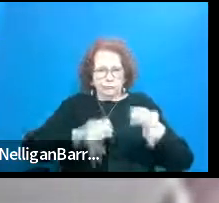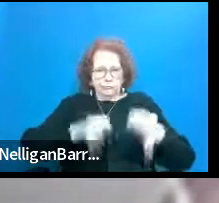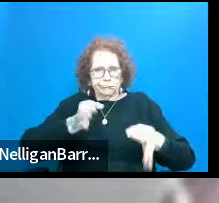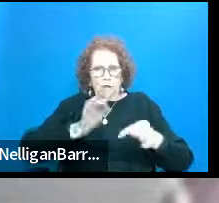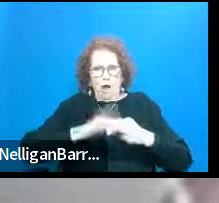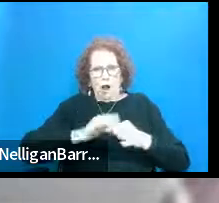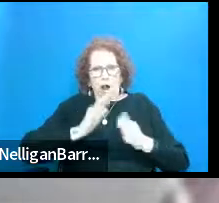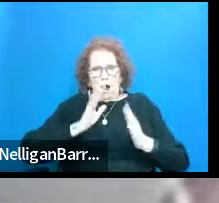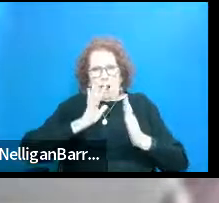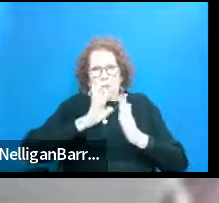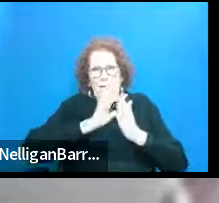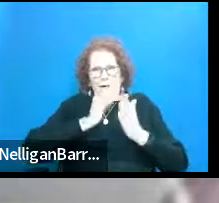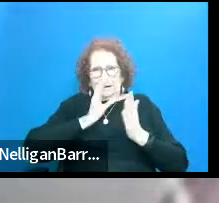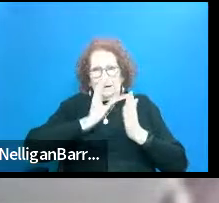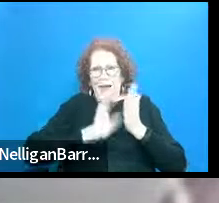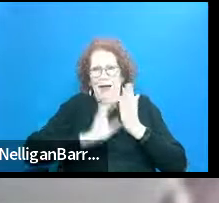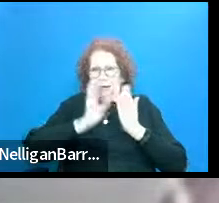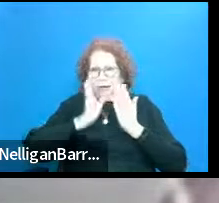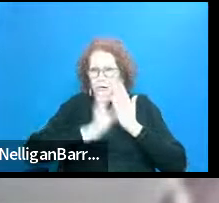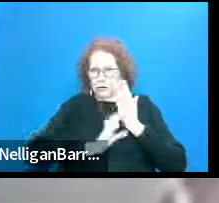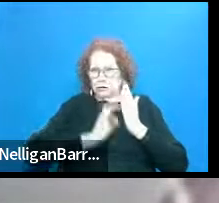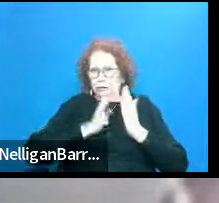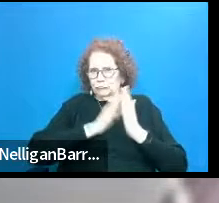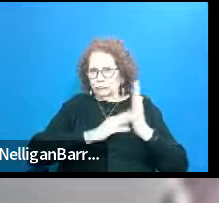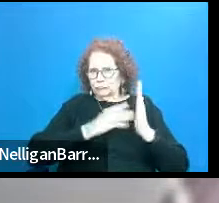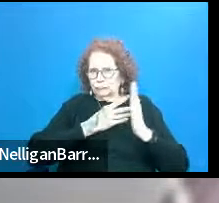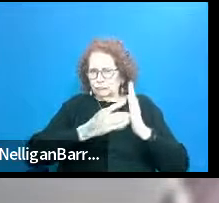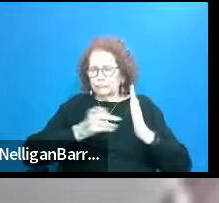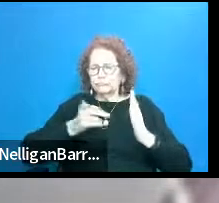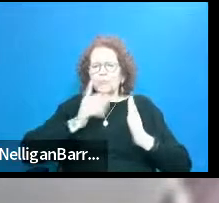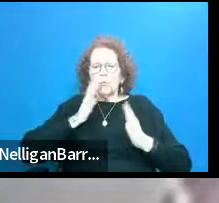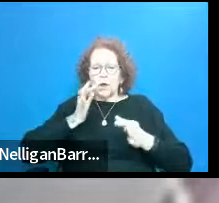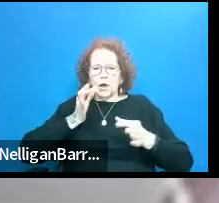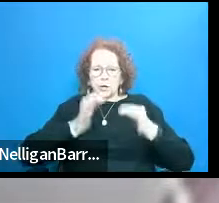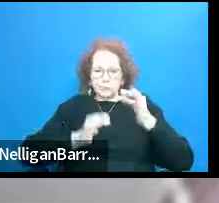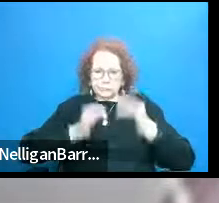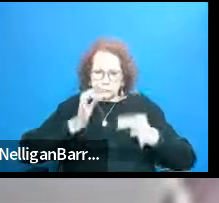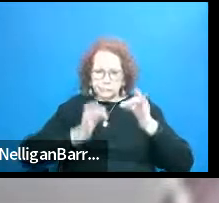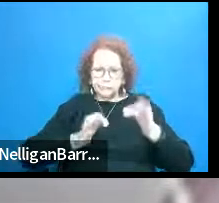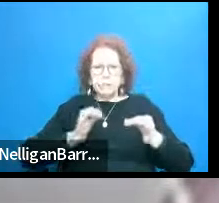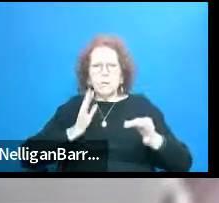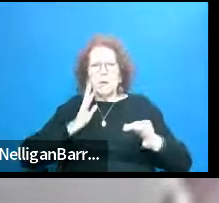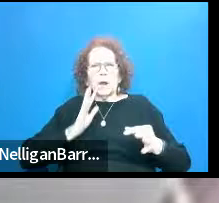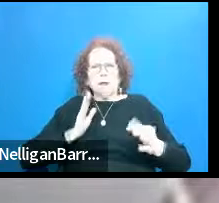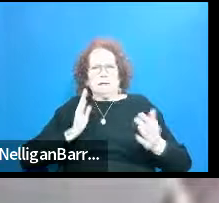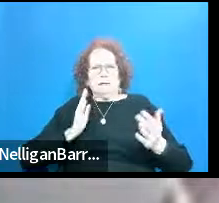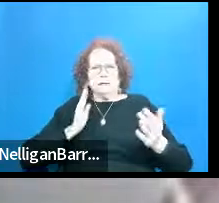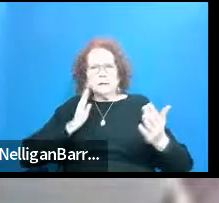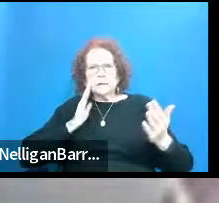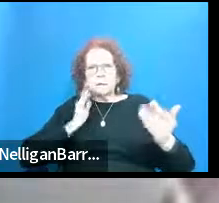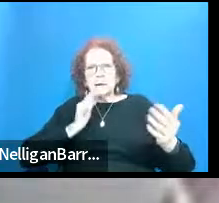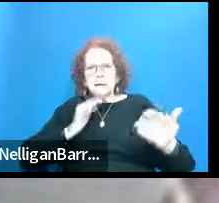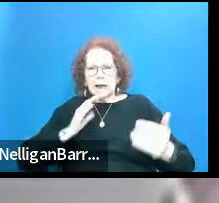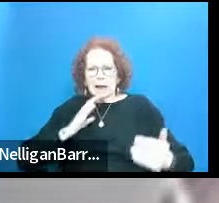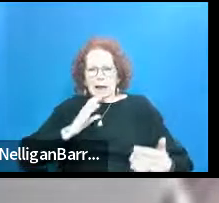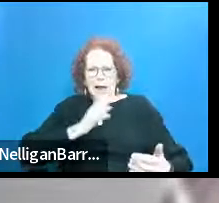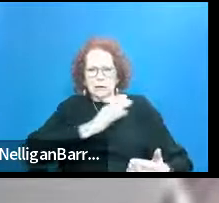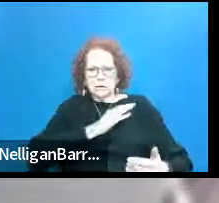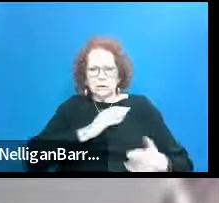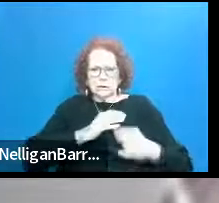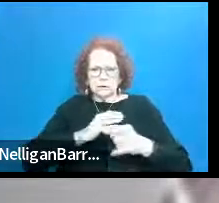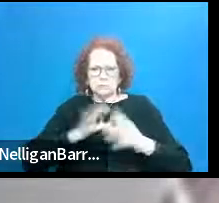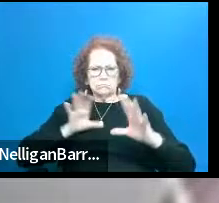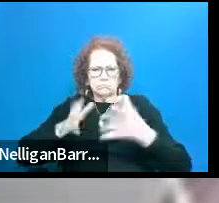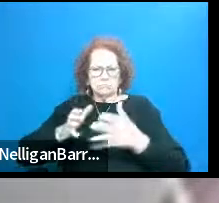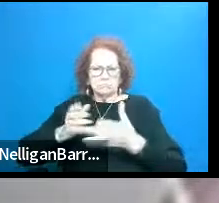hearings will be in person. So we're anticipating being in council chambers. And if there's any concerns, please reach